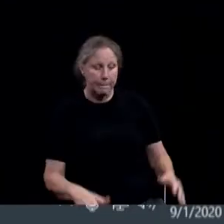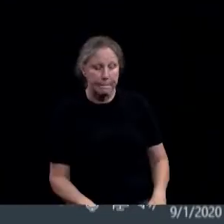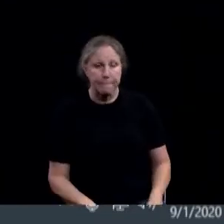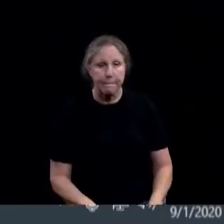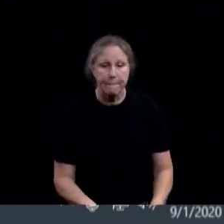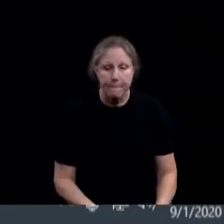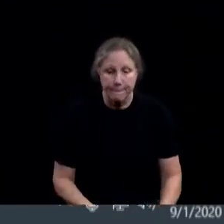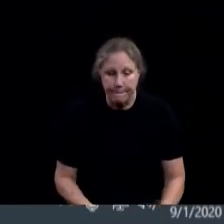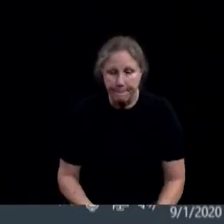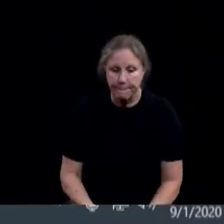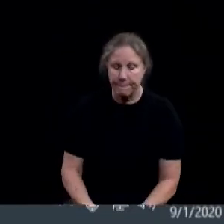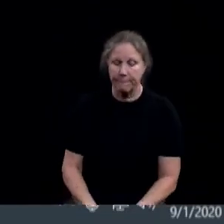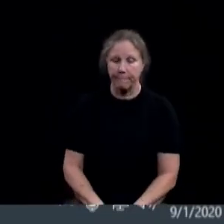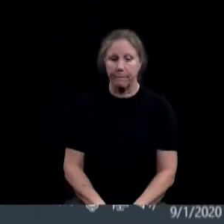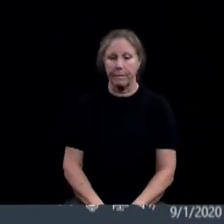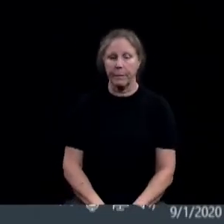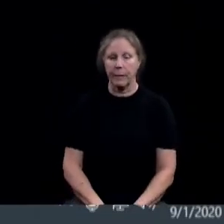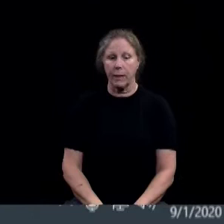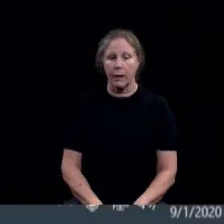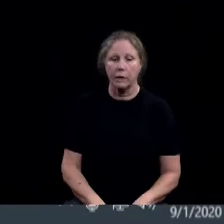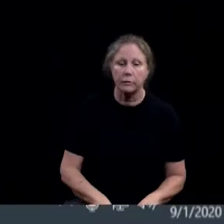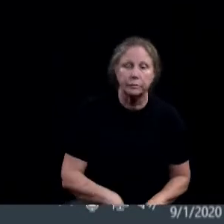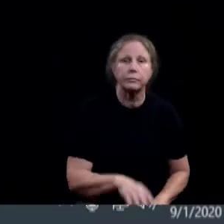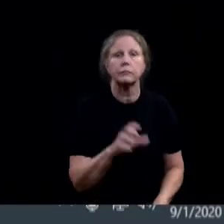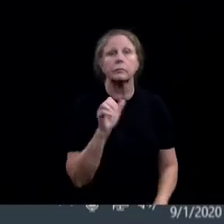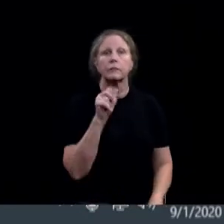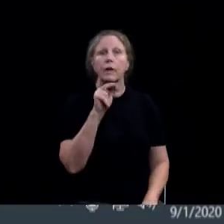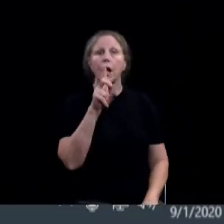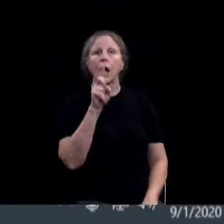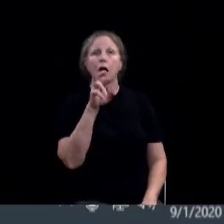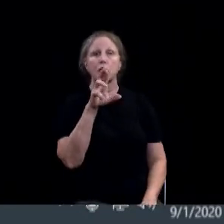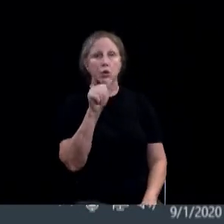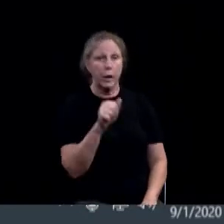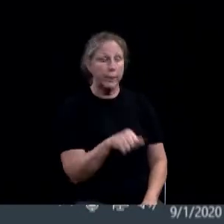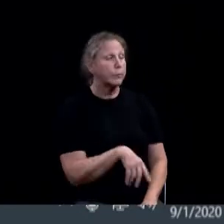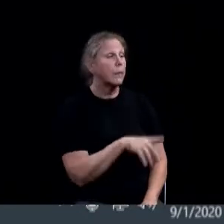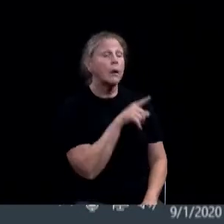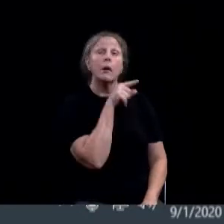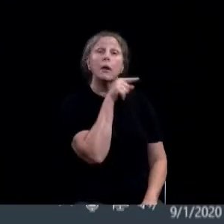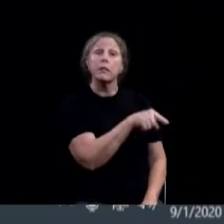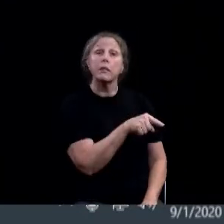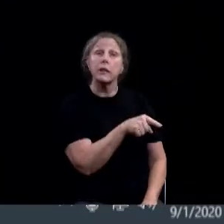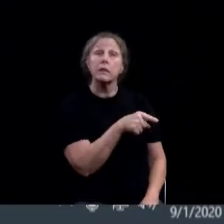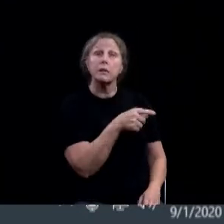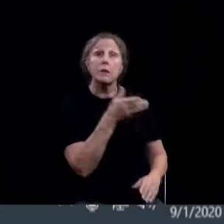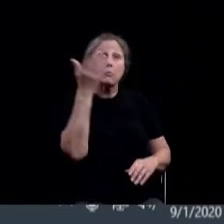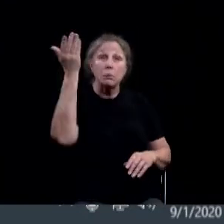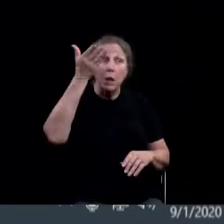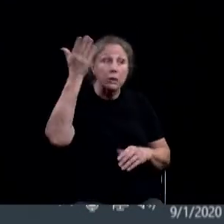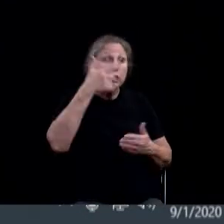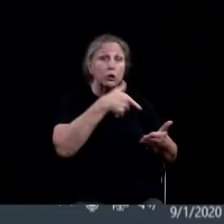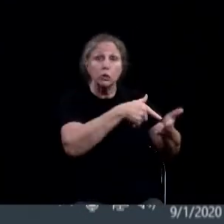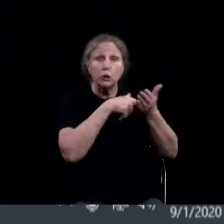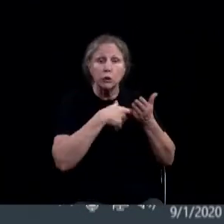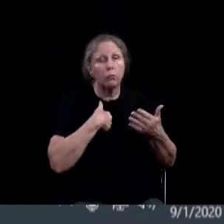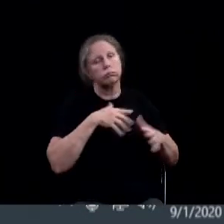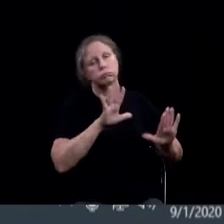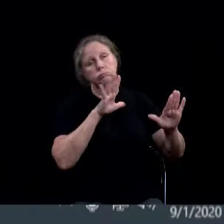Thank you for this presentation and demonstration of what another great tool that is coming